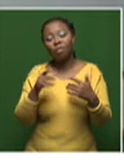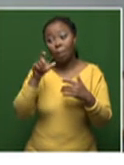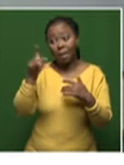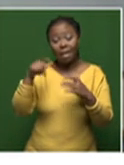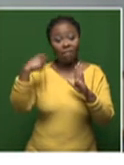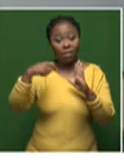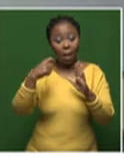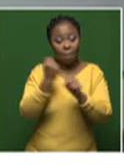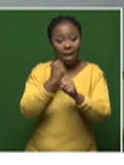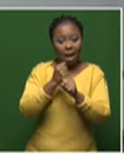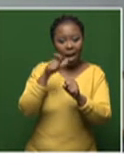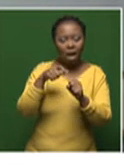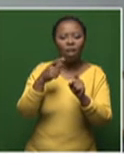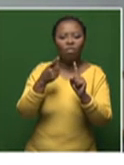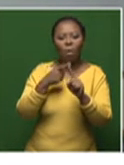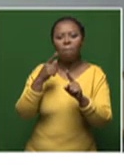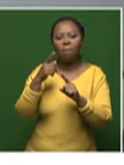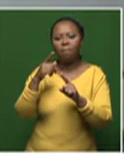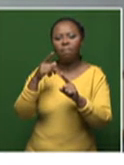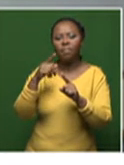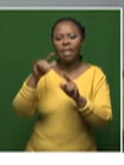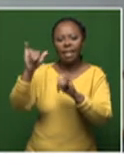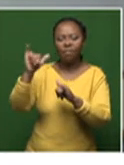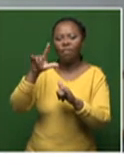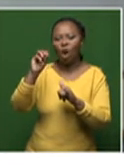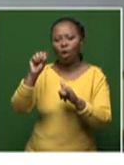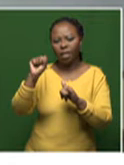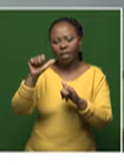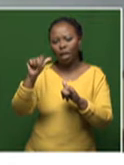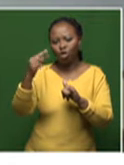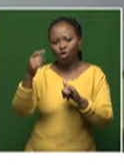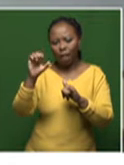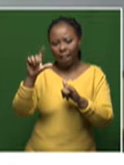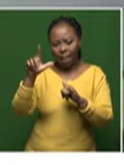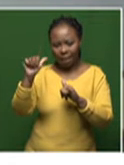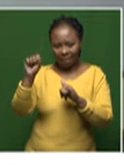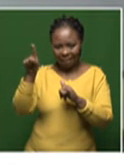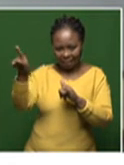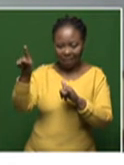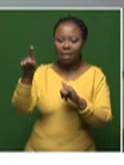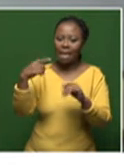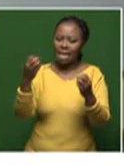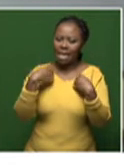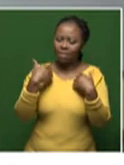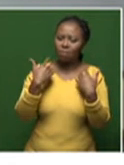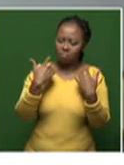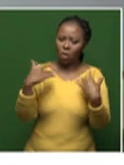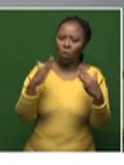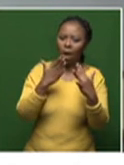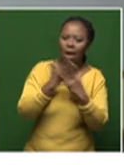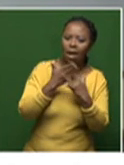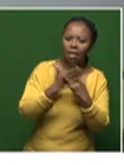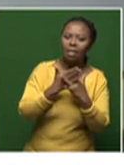filmmaker. He's originally from Mitchell's Plain, but now lives in Los Angeles. He has very generously given me access to a whole load